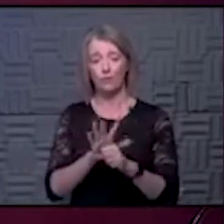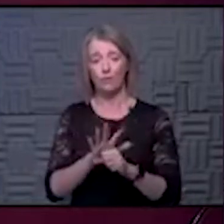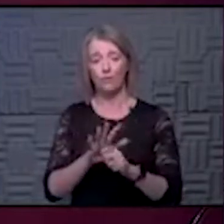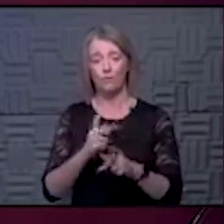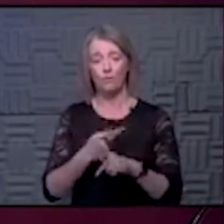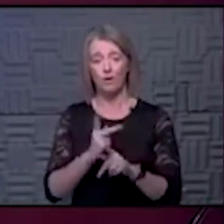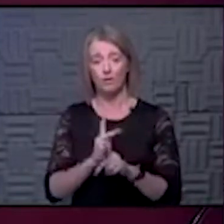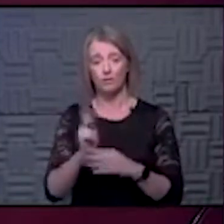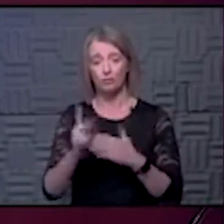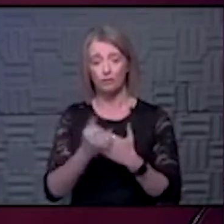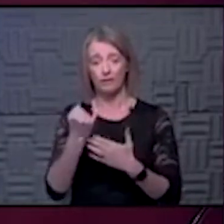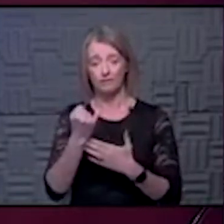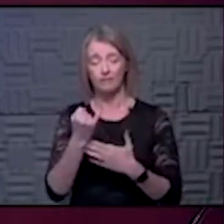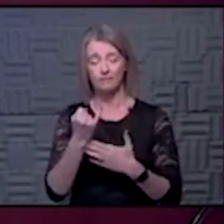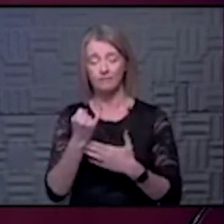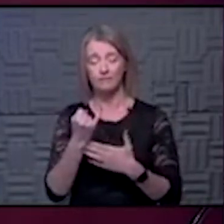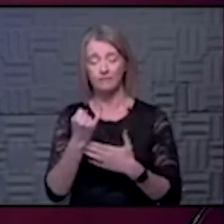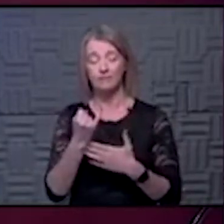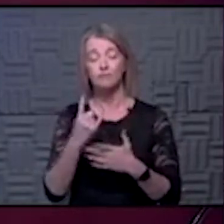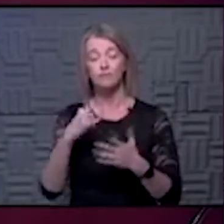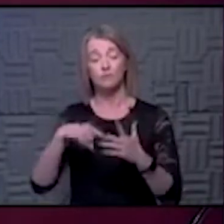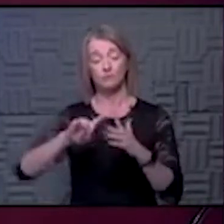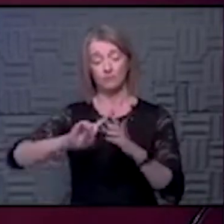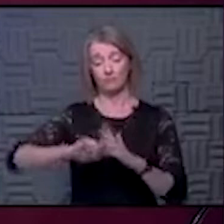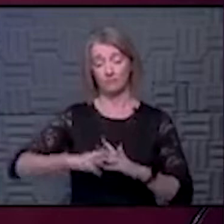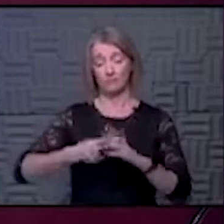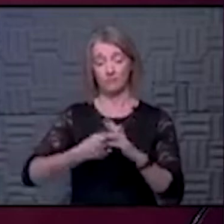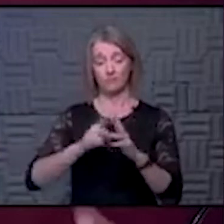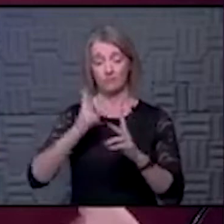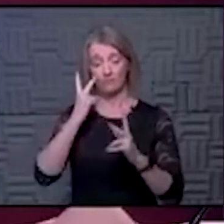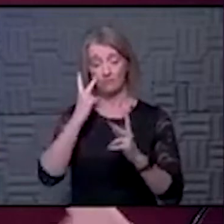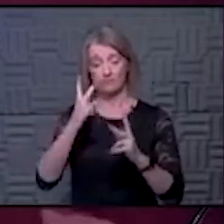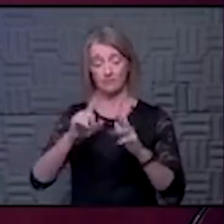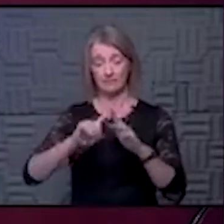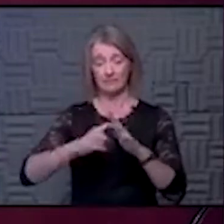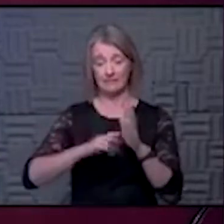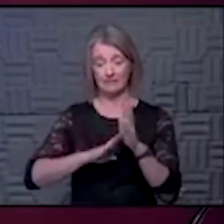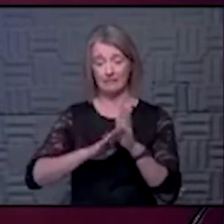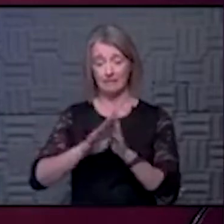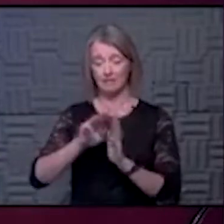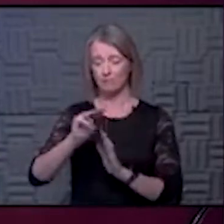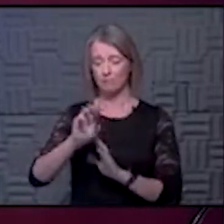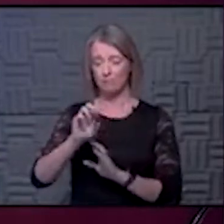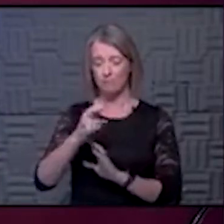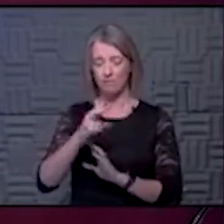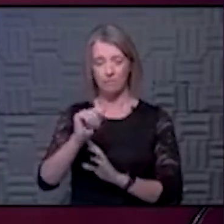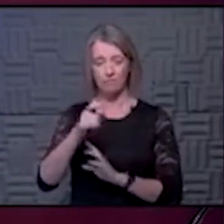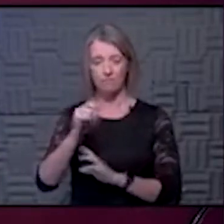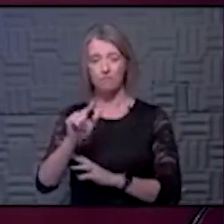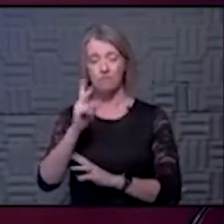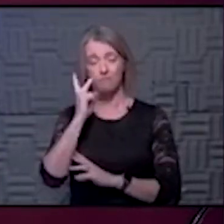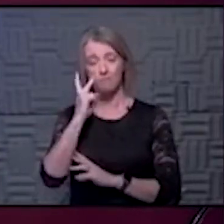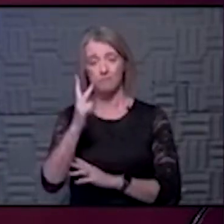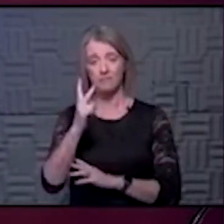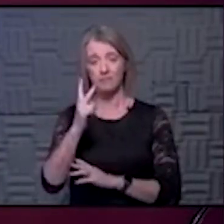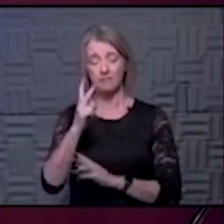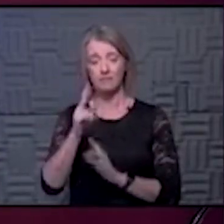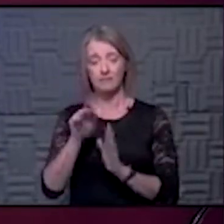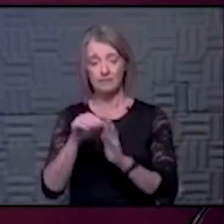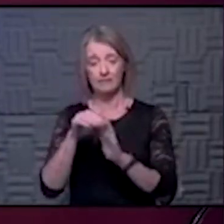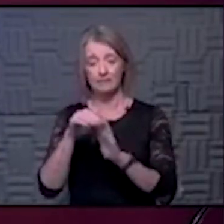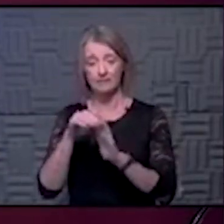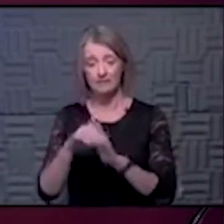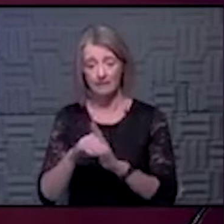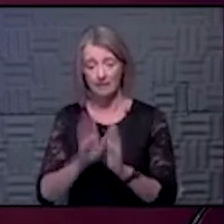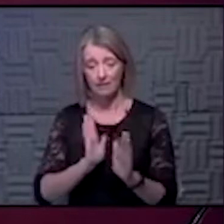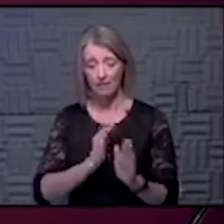project. So initially, when we really started seeing that uptick, March, April, we started to see a downturn